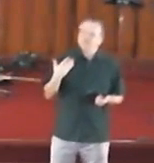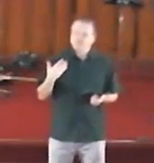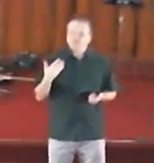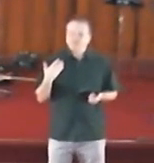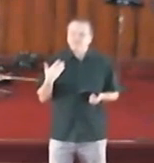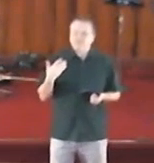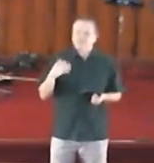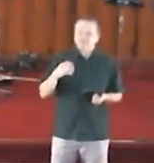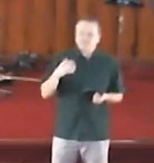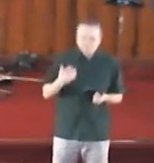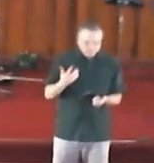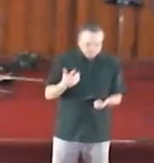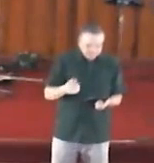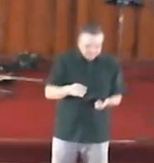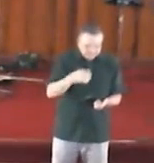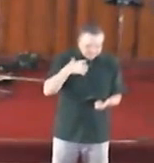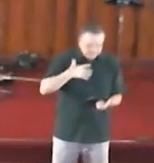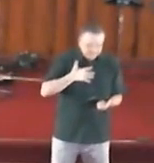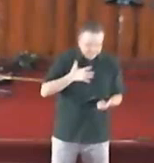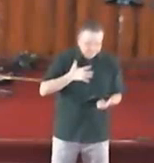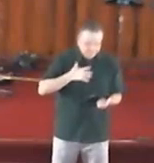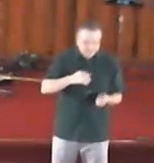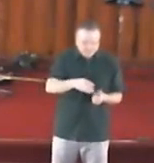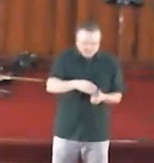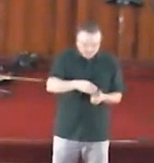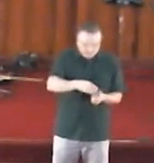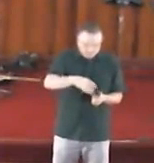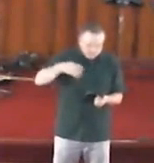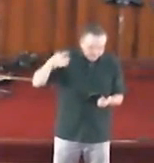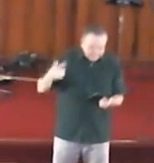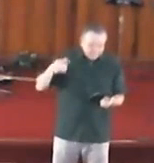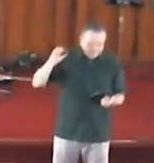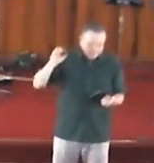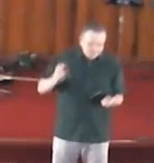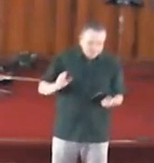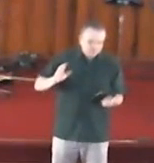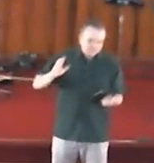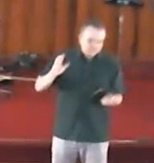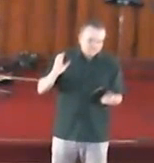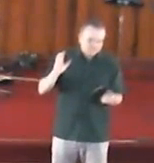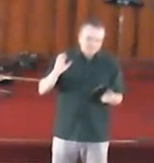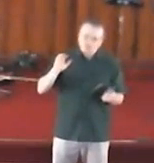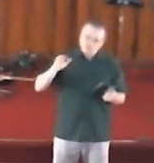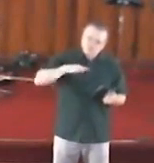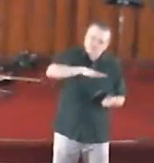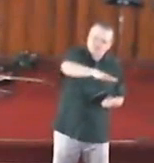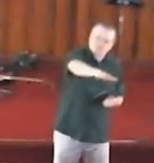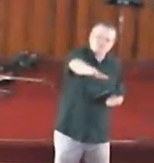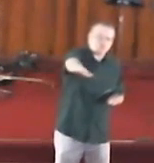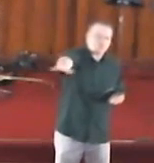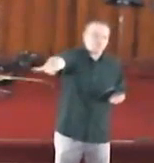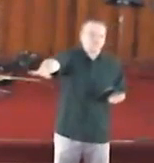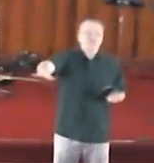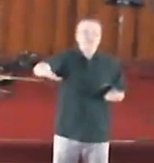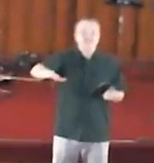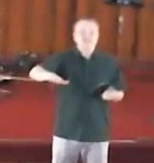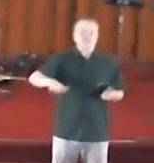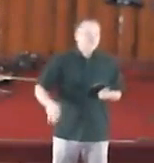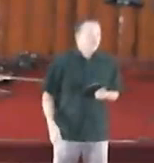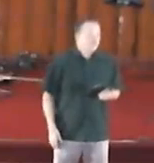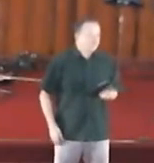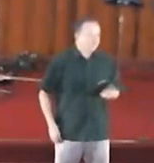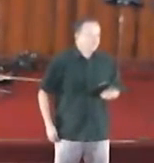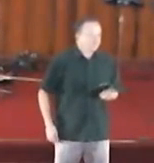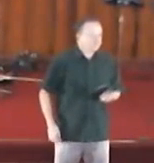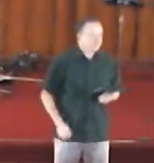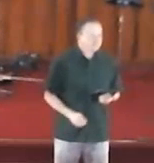Santo que es importante, y es el poder exhibido para que los hombres conozcan